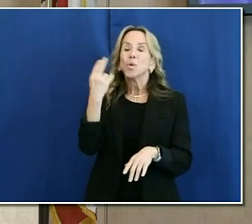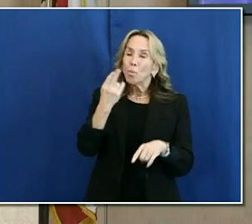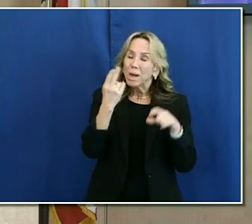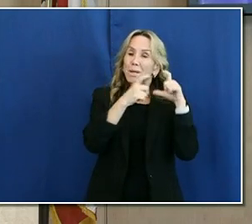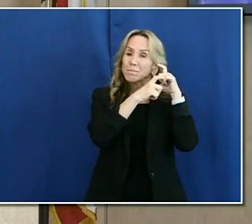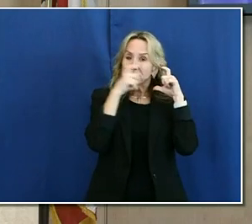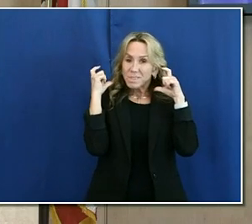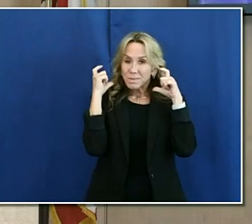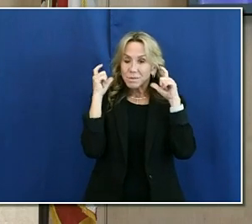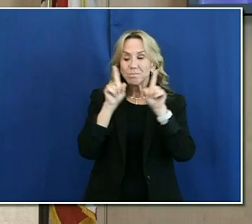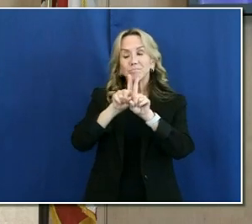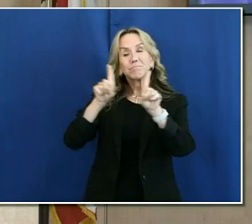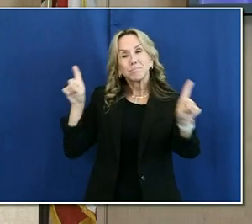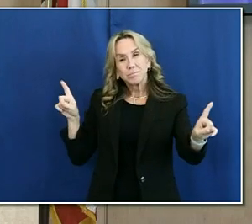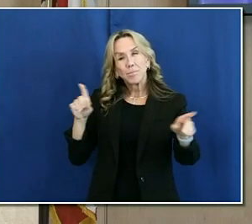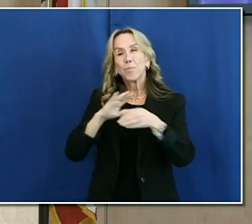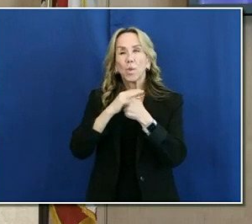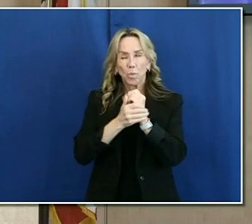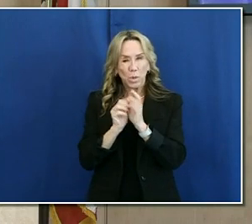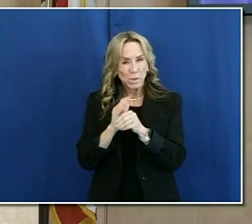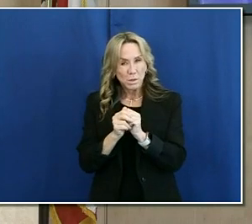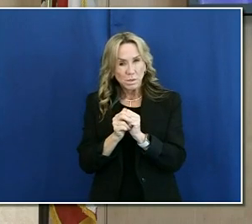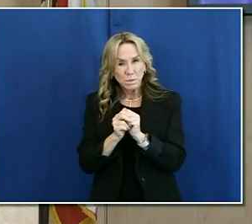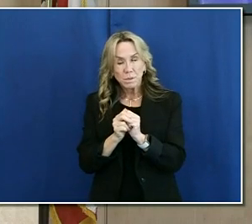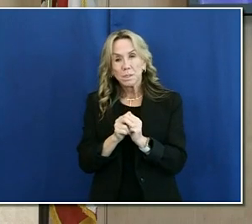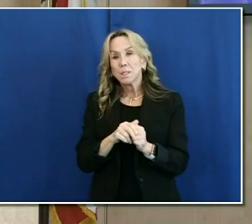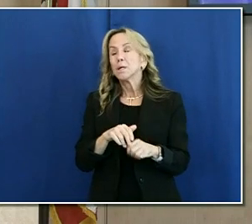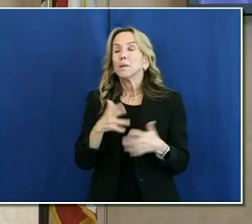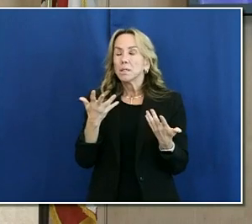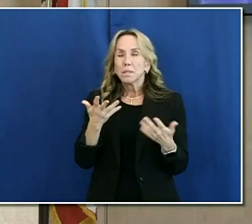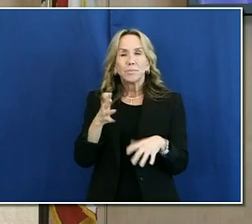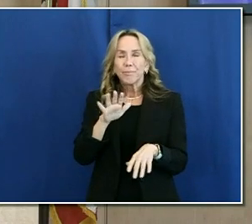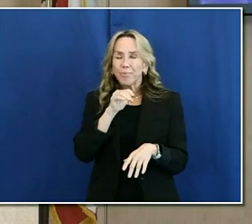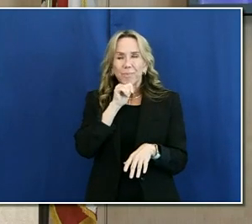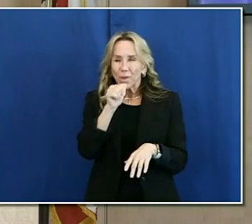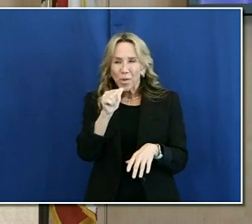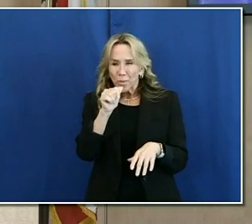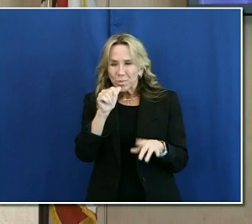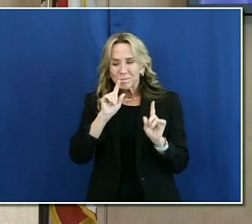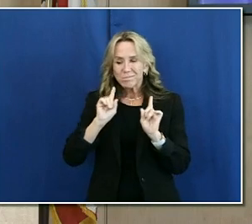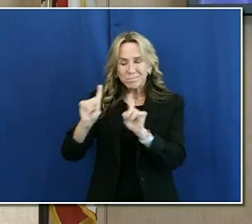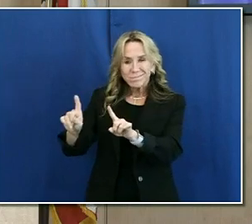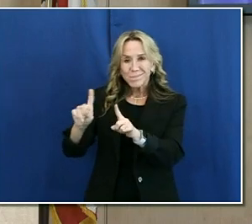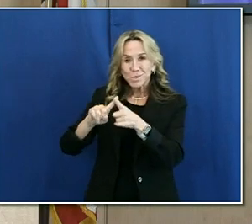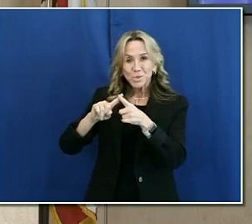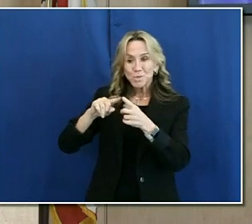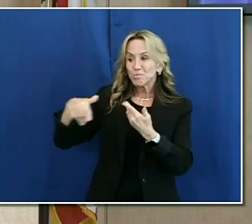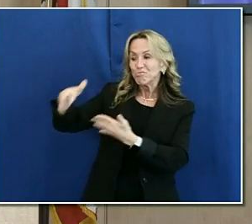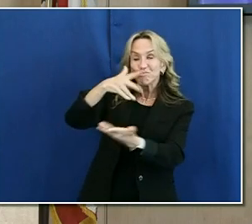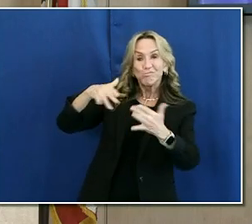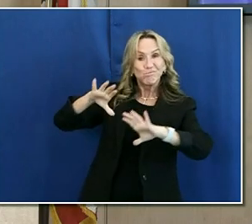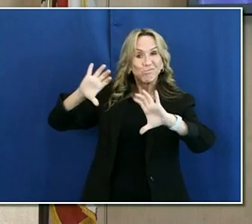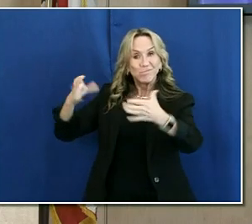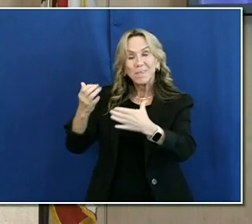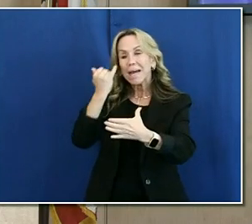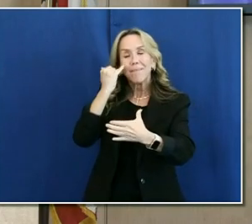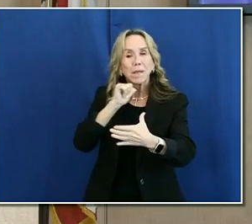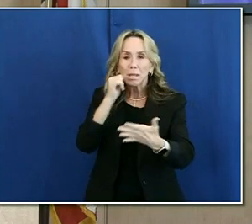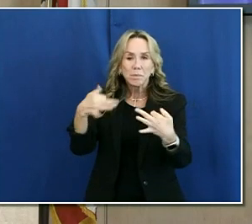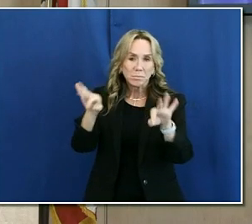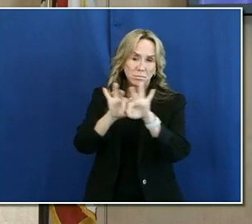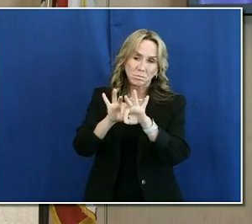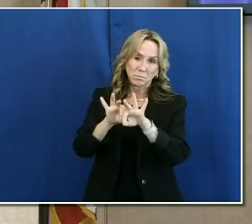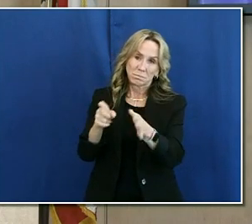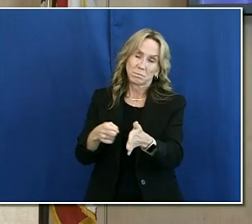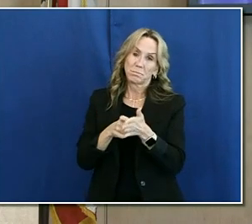your hands. You should not be scheduling or attending social gatherings that are not essential. And